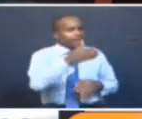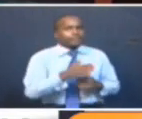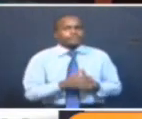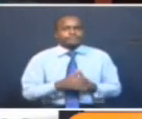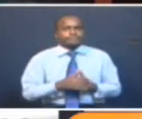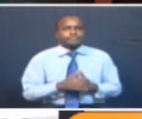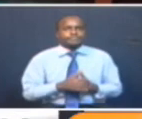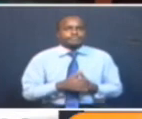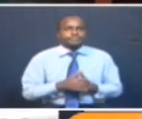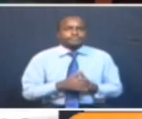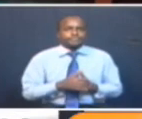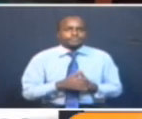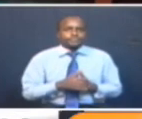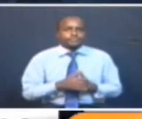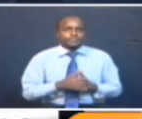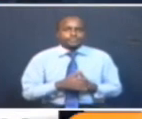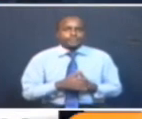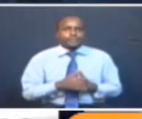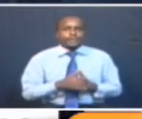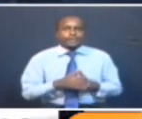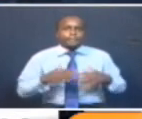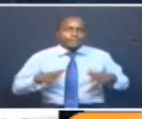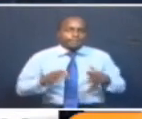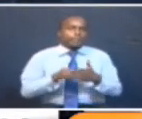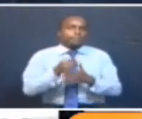It works. Why would people buy from...